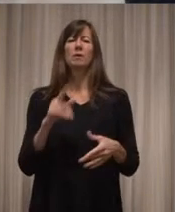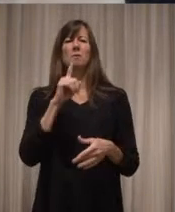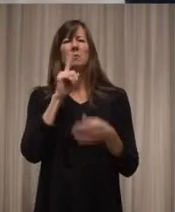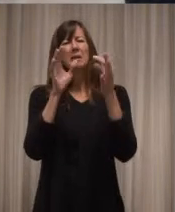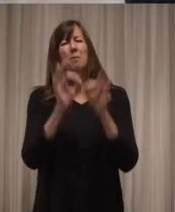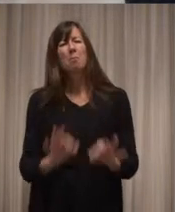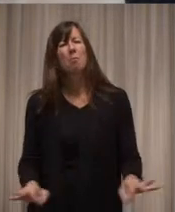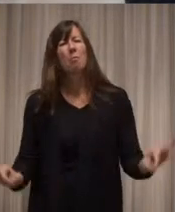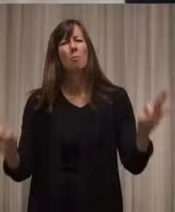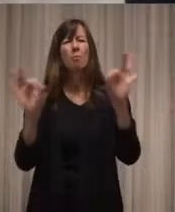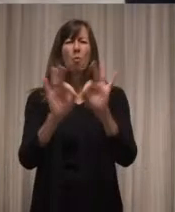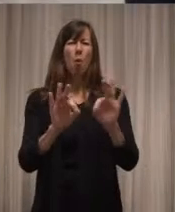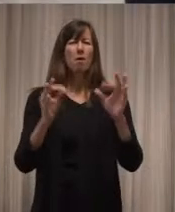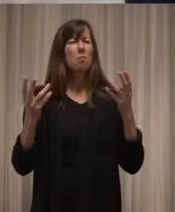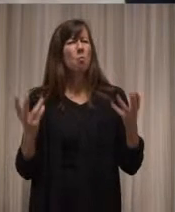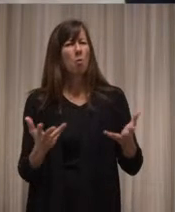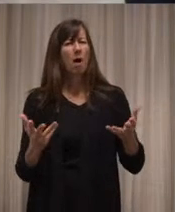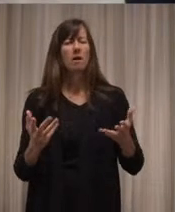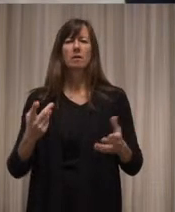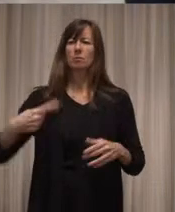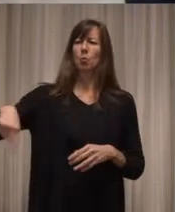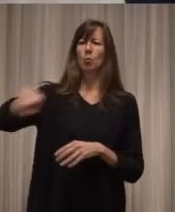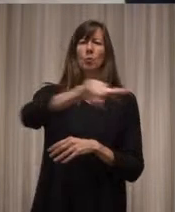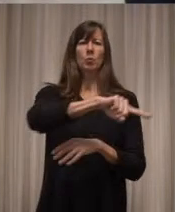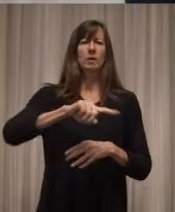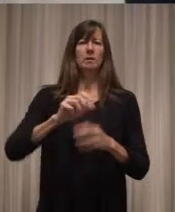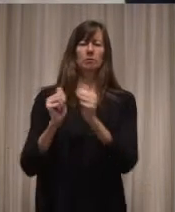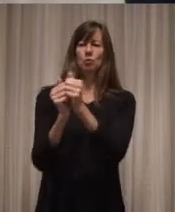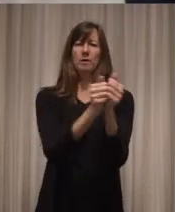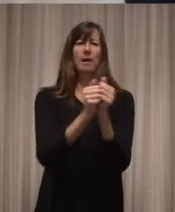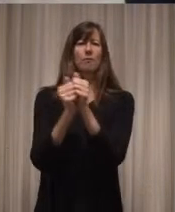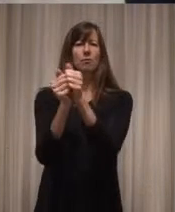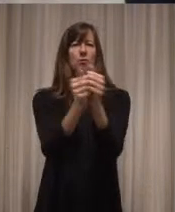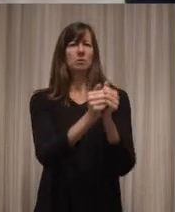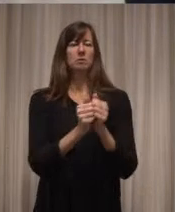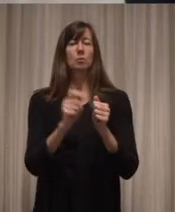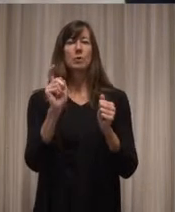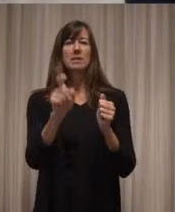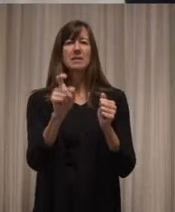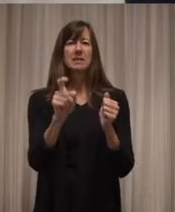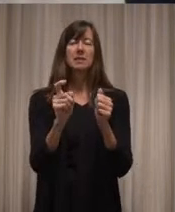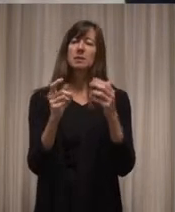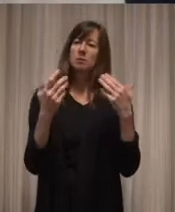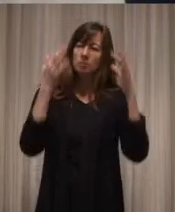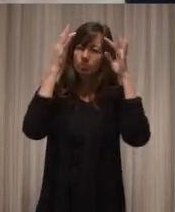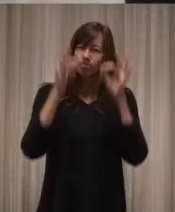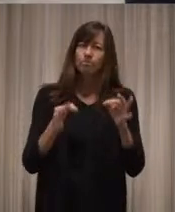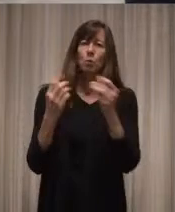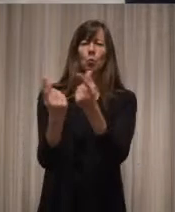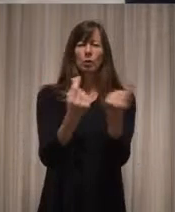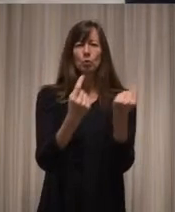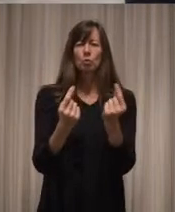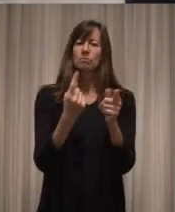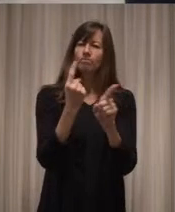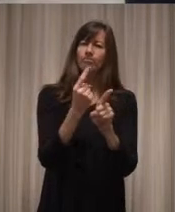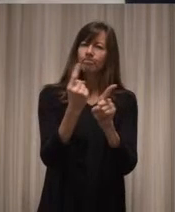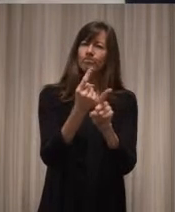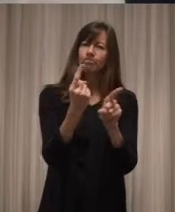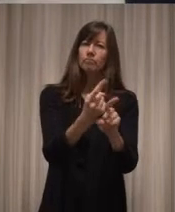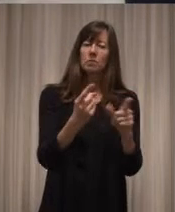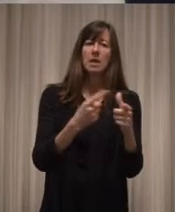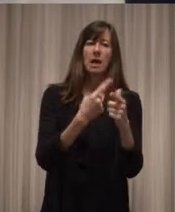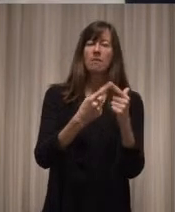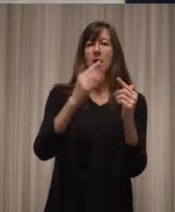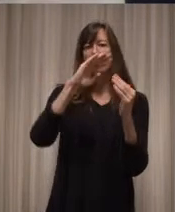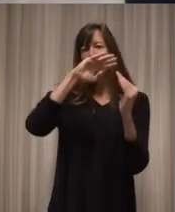bring collectively to flatten this second curve so that we can get through the winter and get to the point of widespread availability